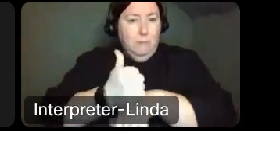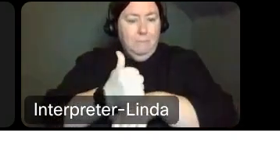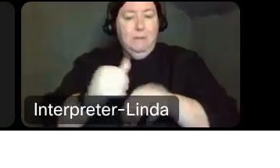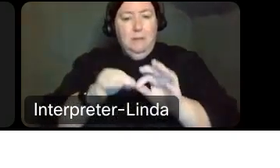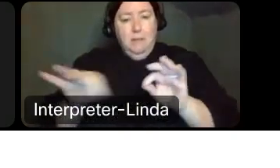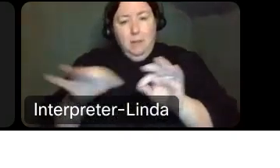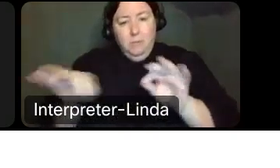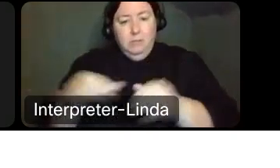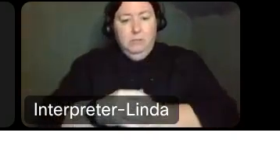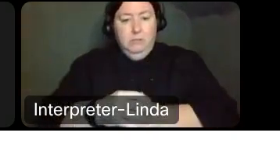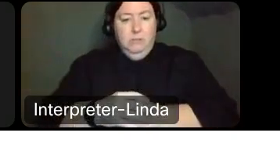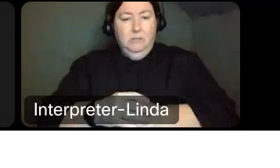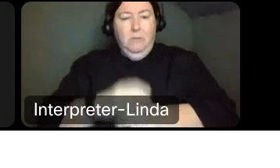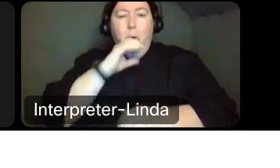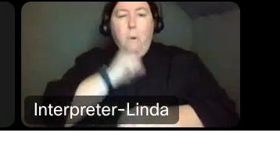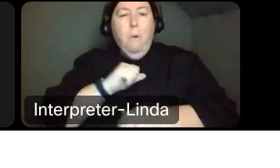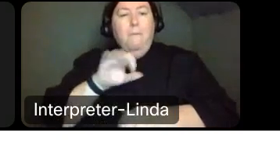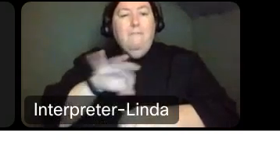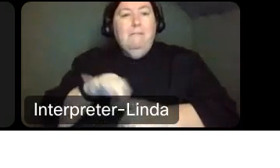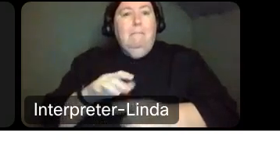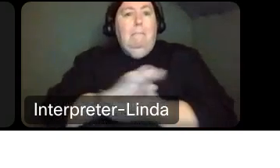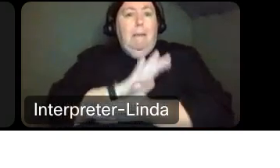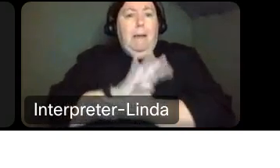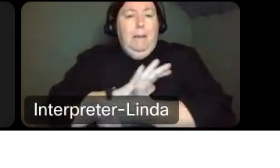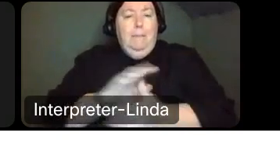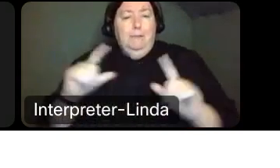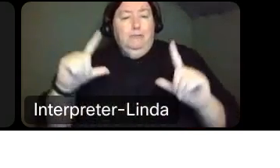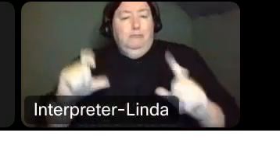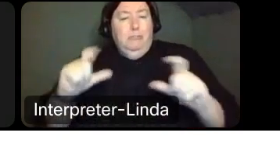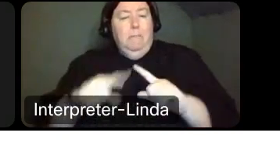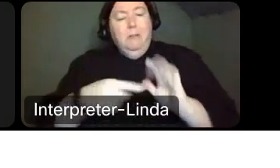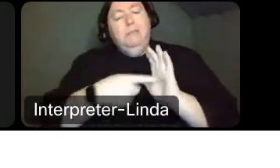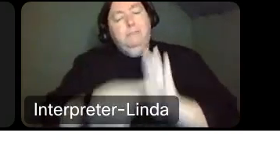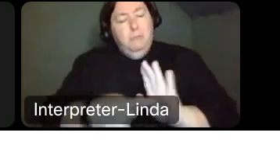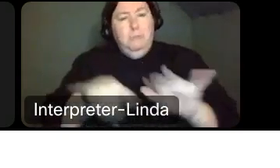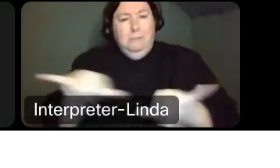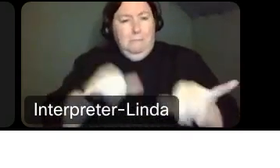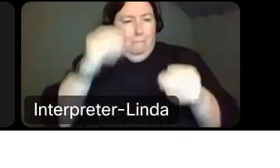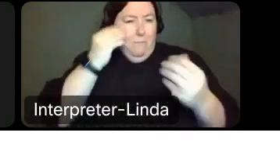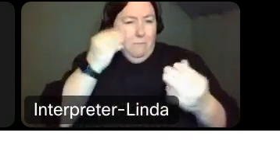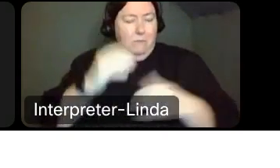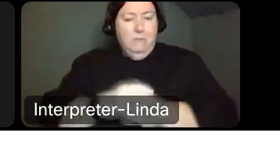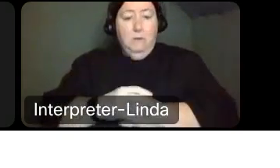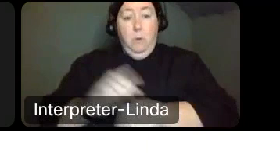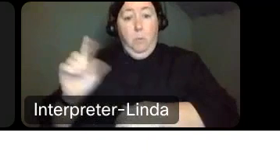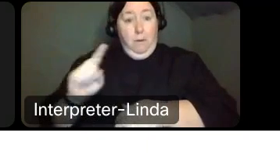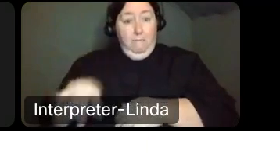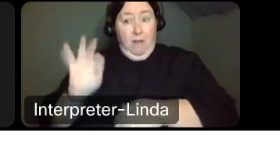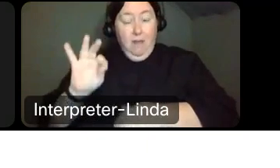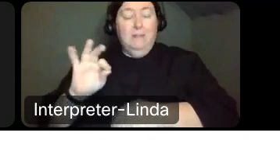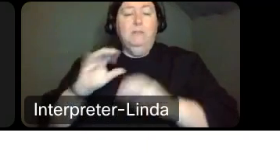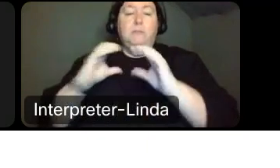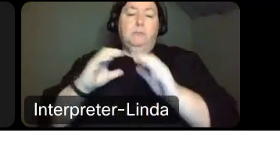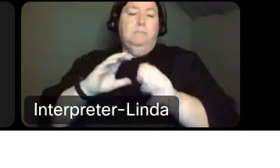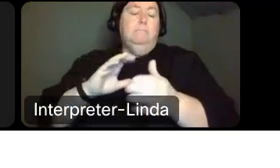retro paper screenshot again that would show sort of where these things are, but they're in the communication plan worksheet. And